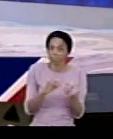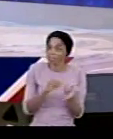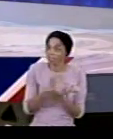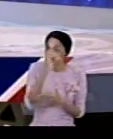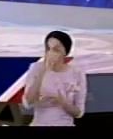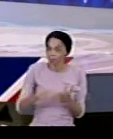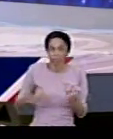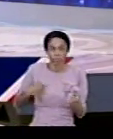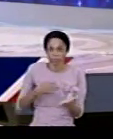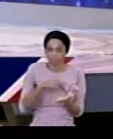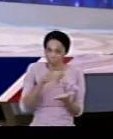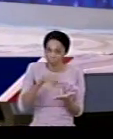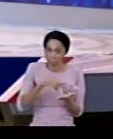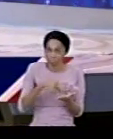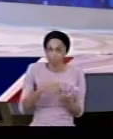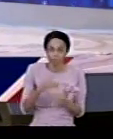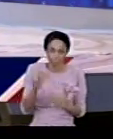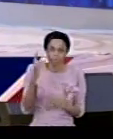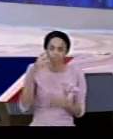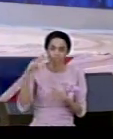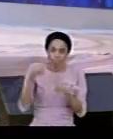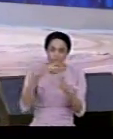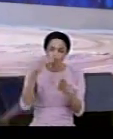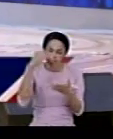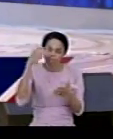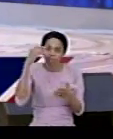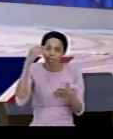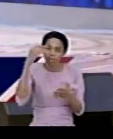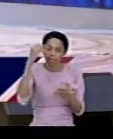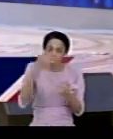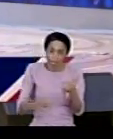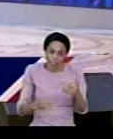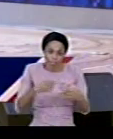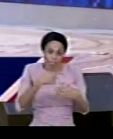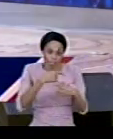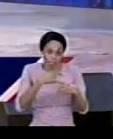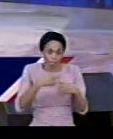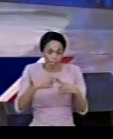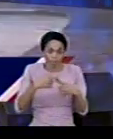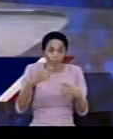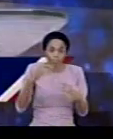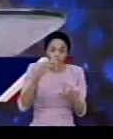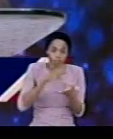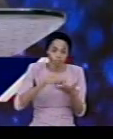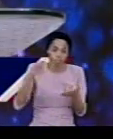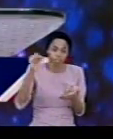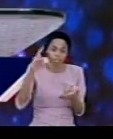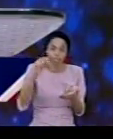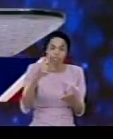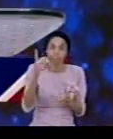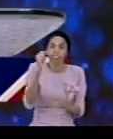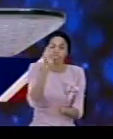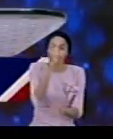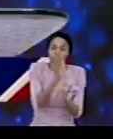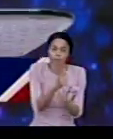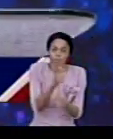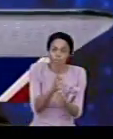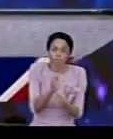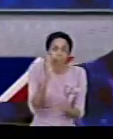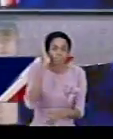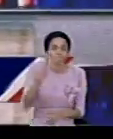just read. Look at that last line of verse 11. The just shall